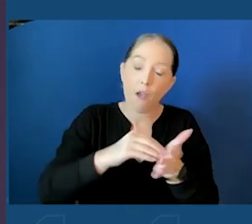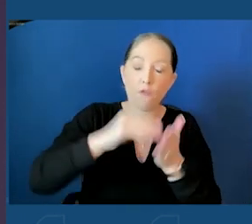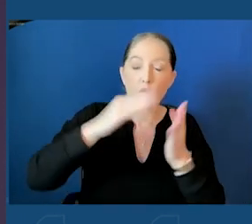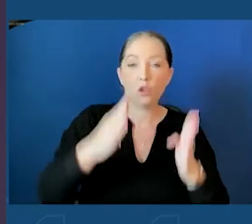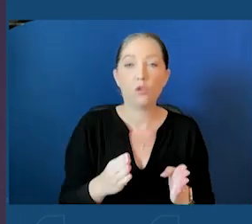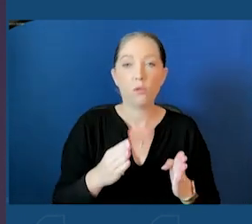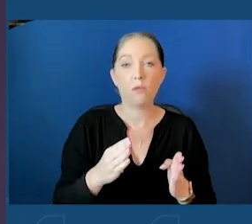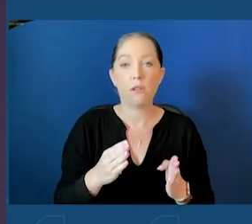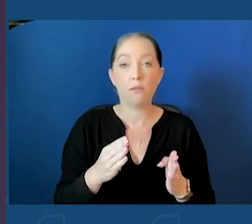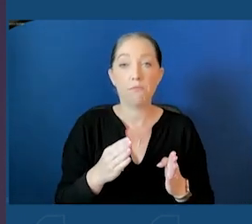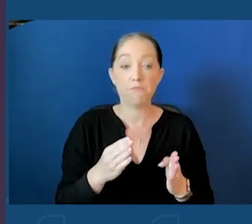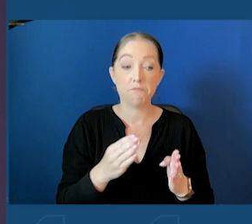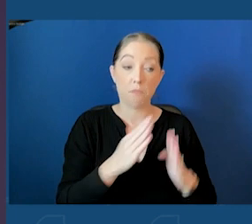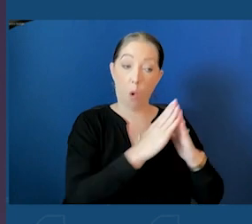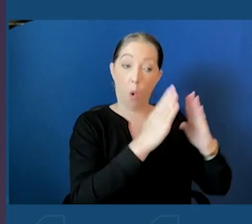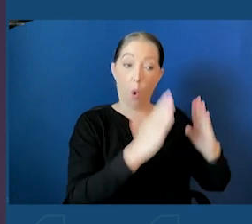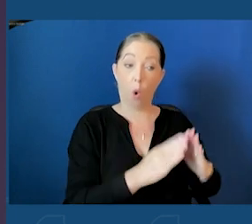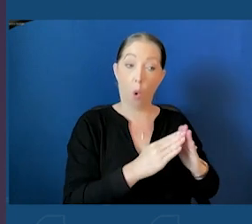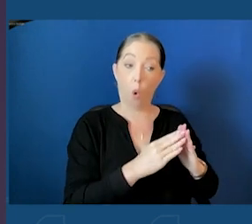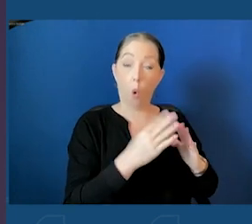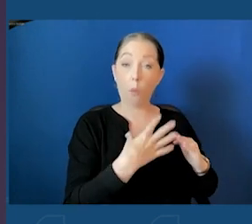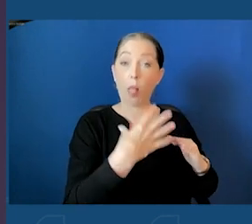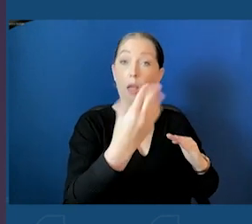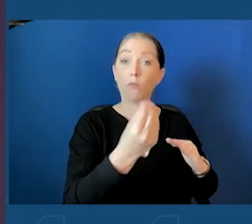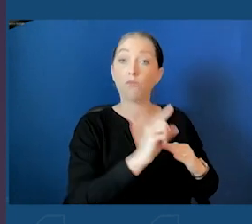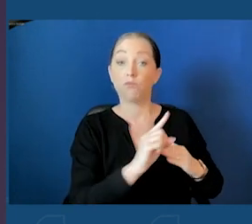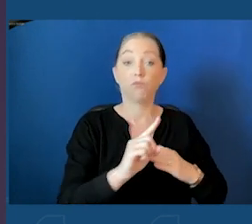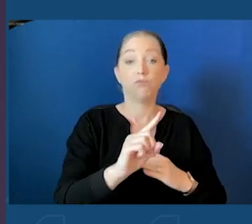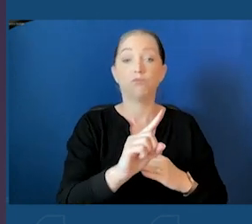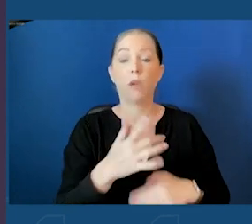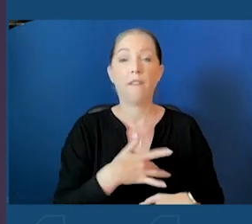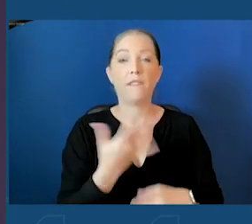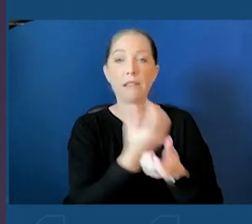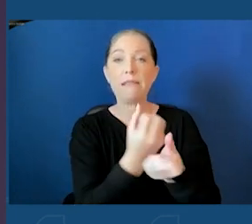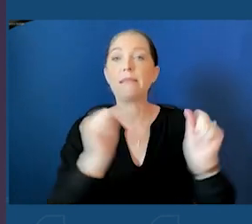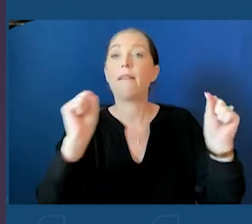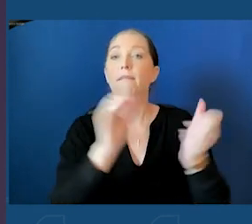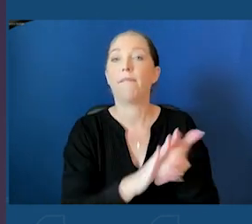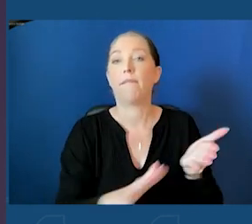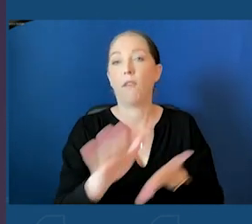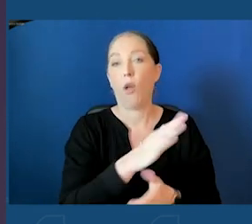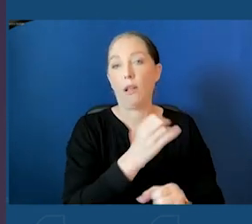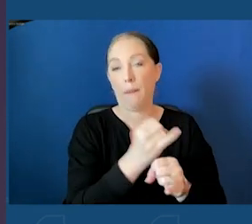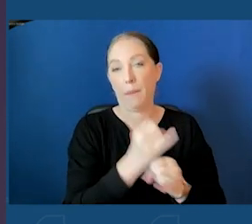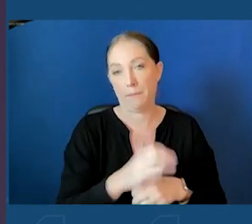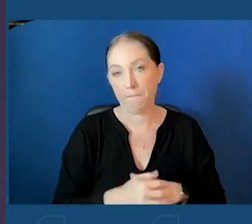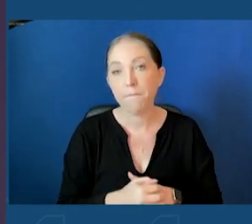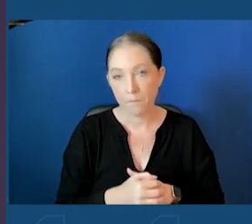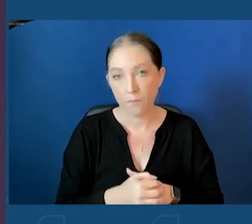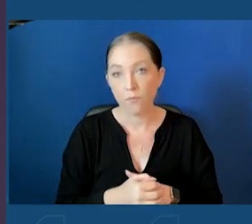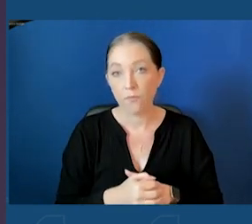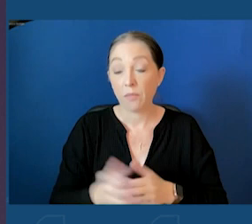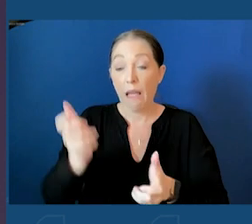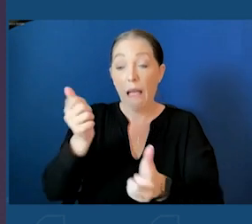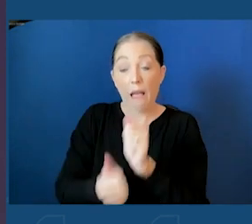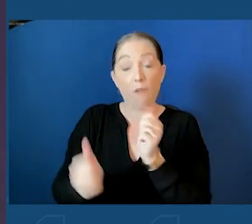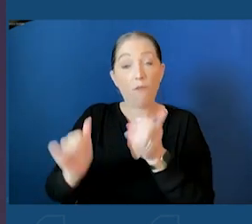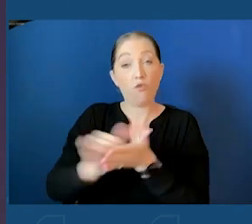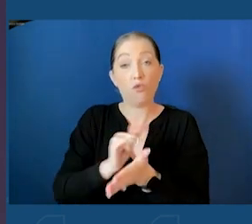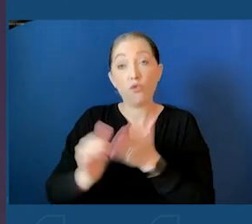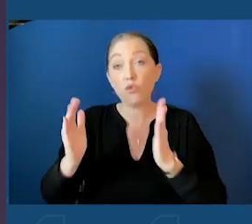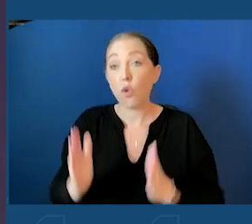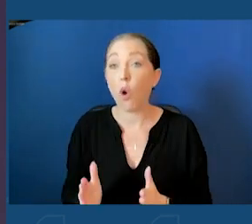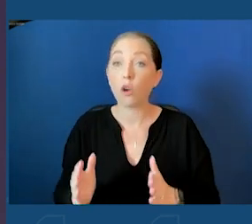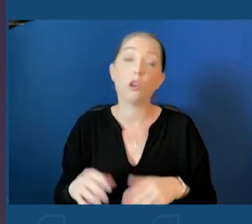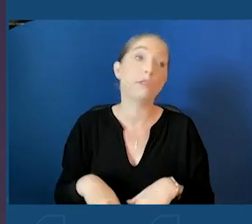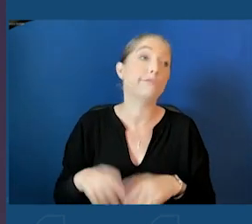home, feels just as secure on a college campus. And every New Yorker walking into a grocery store or a house of worship